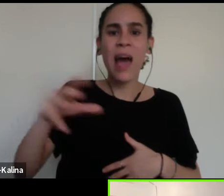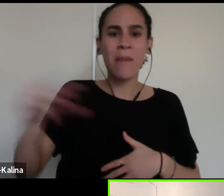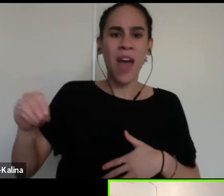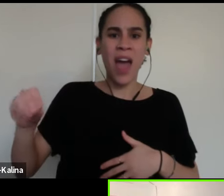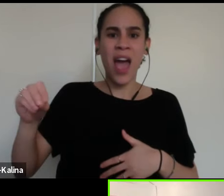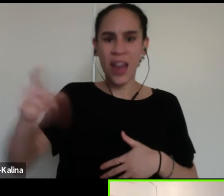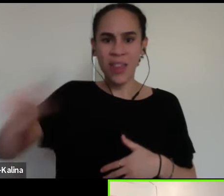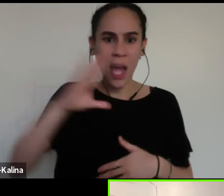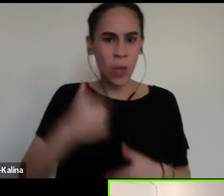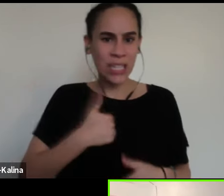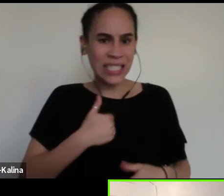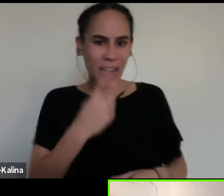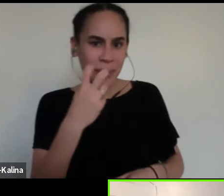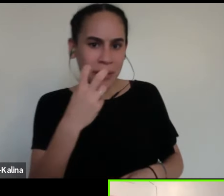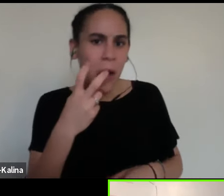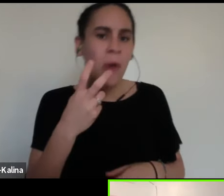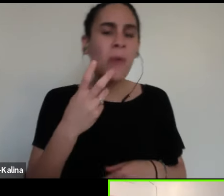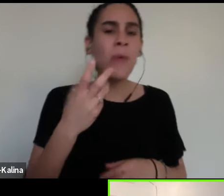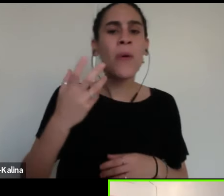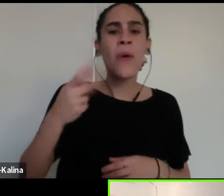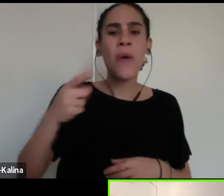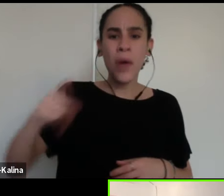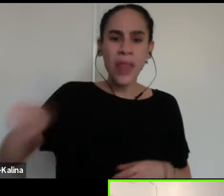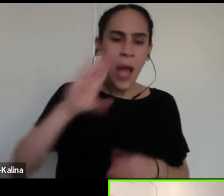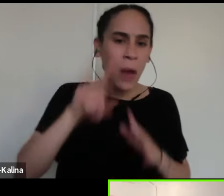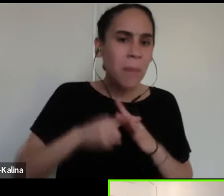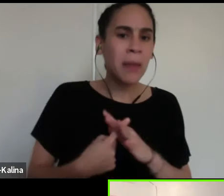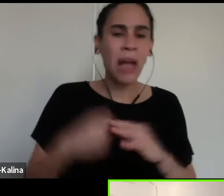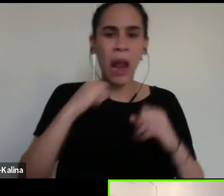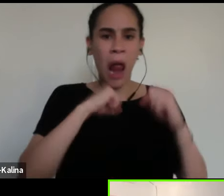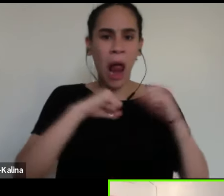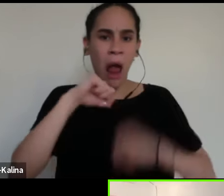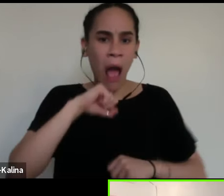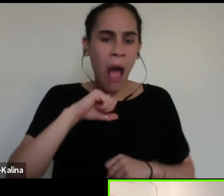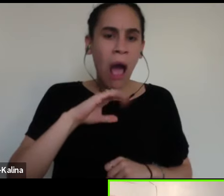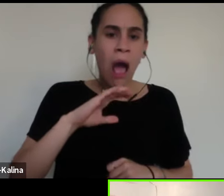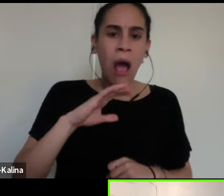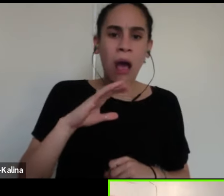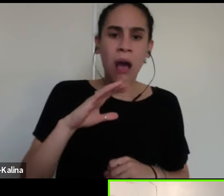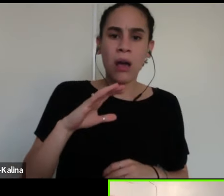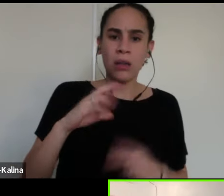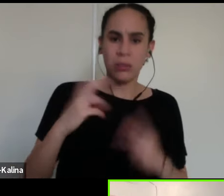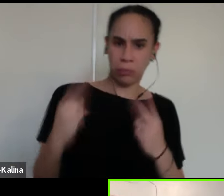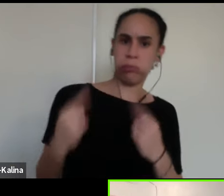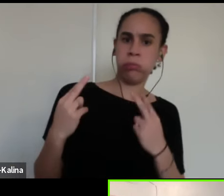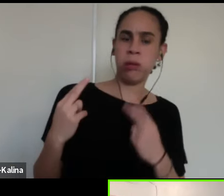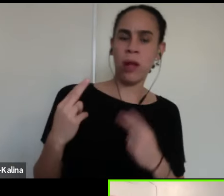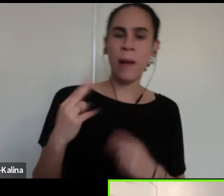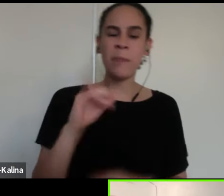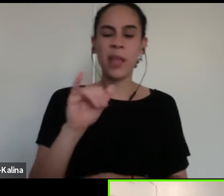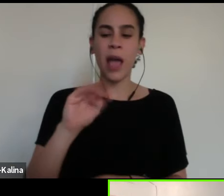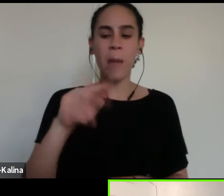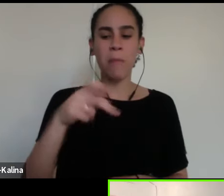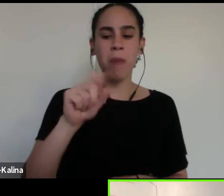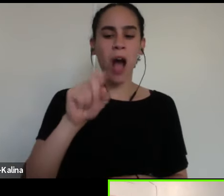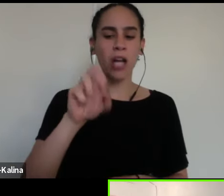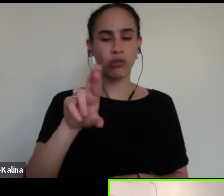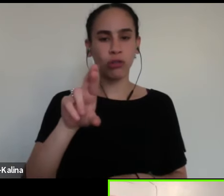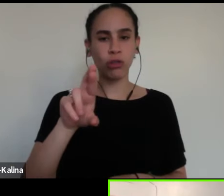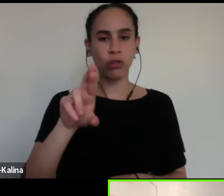are not true. They will begin to experience whether it's imposter syndrome or just like a